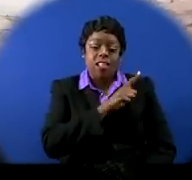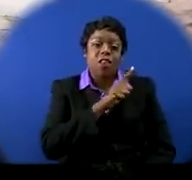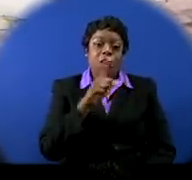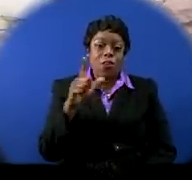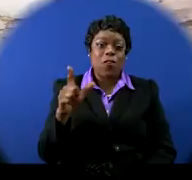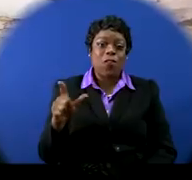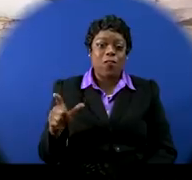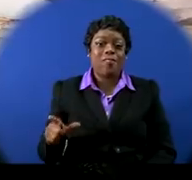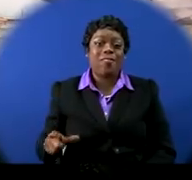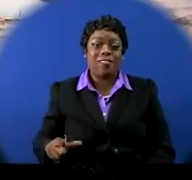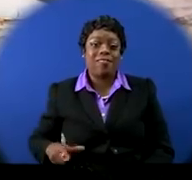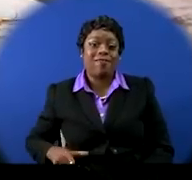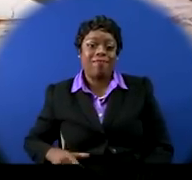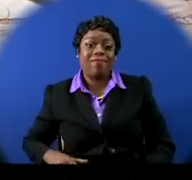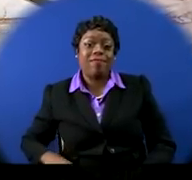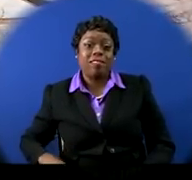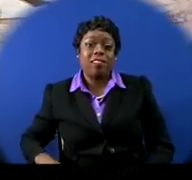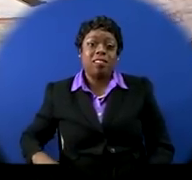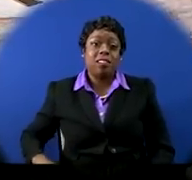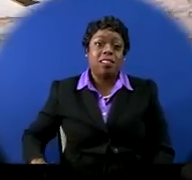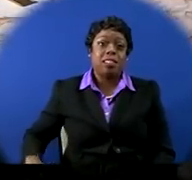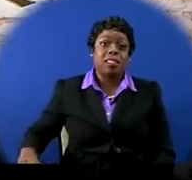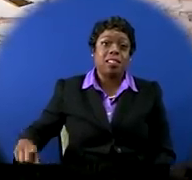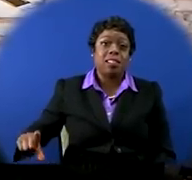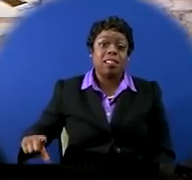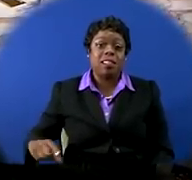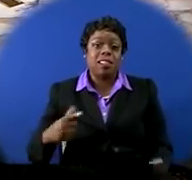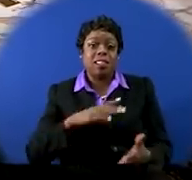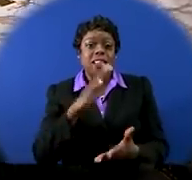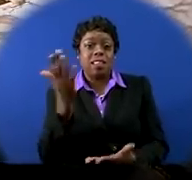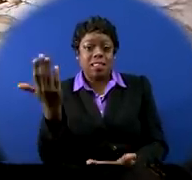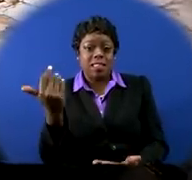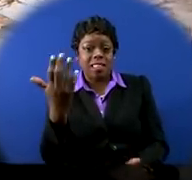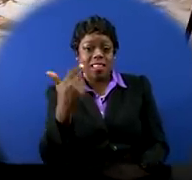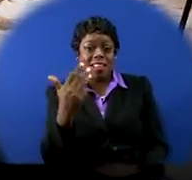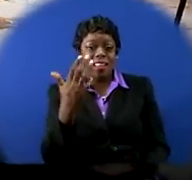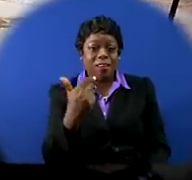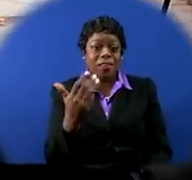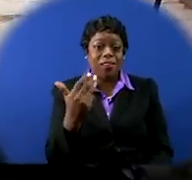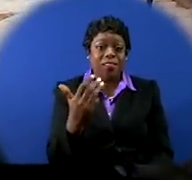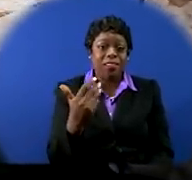Yes, ma'am. Yes, ma'am. There they come.